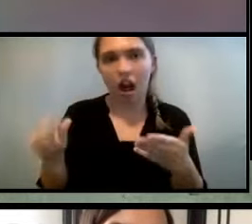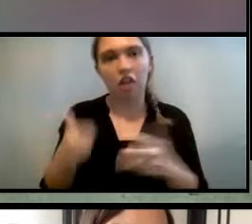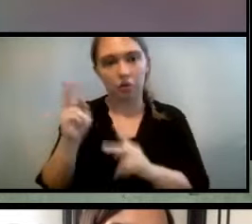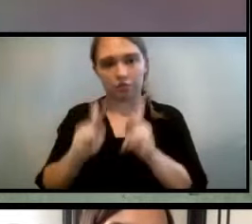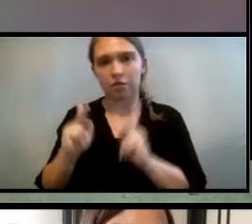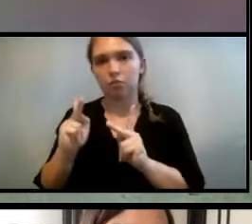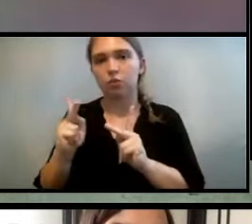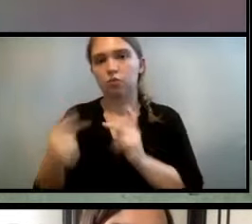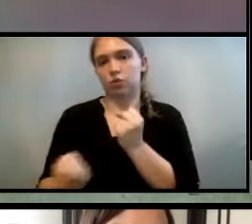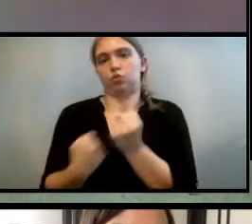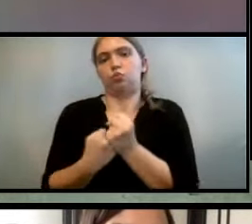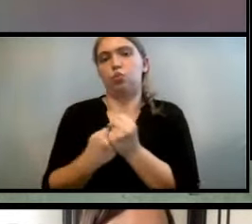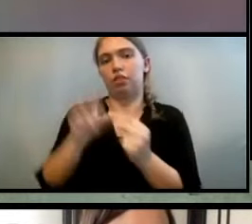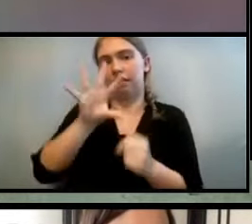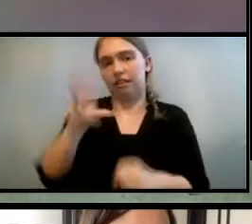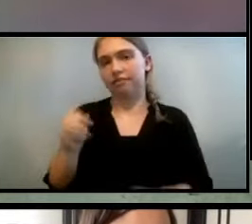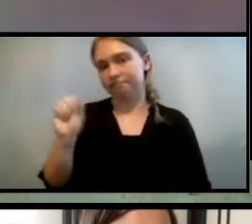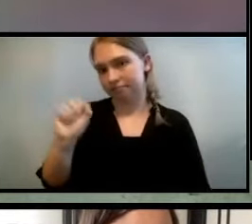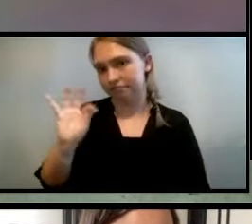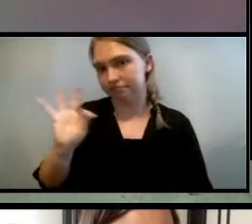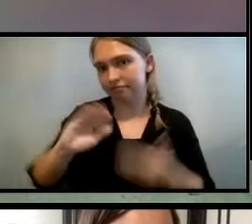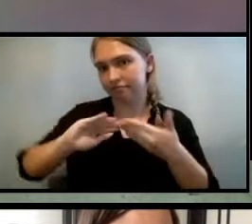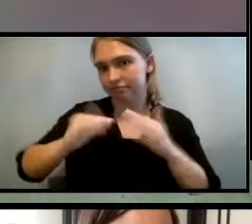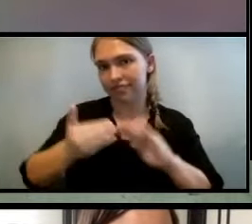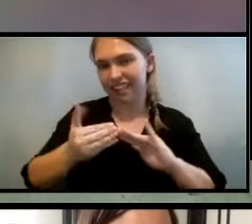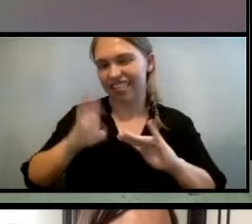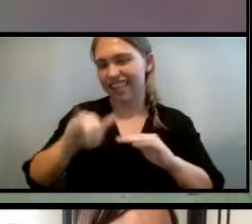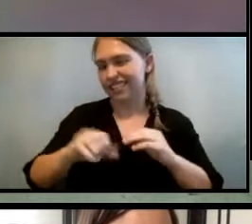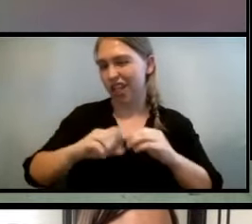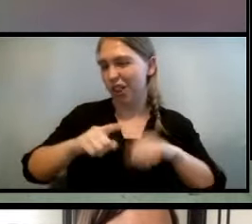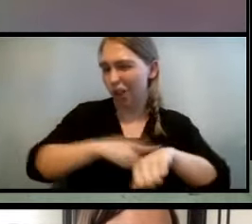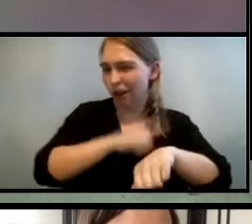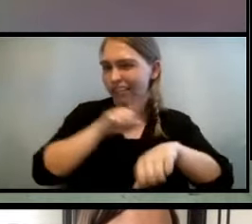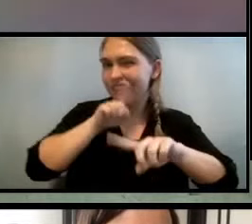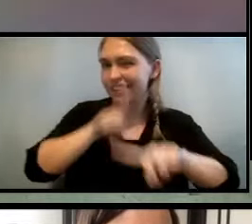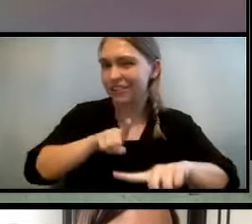it's a long answer to a short question.